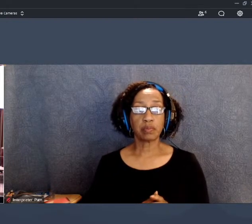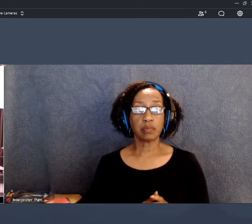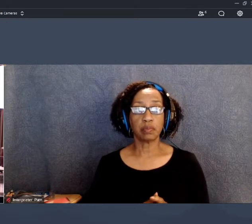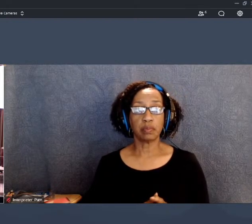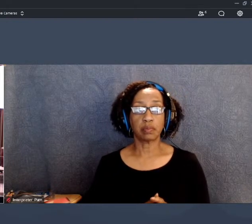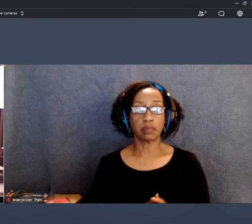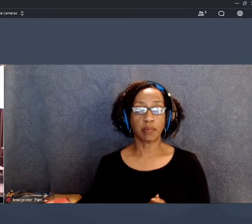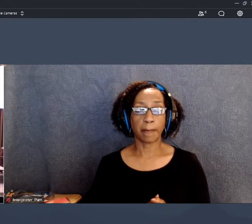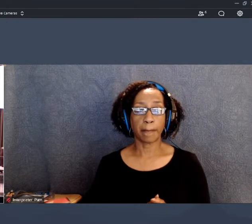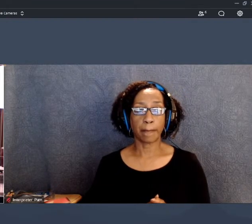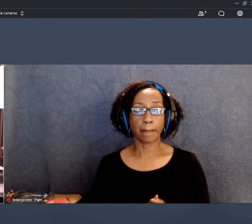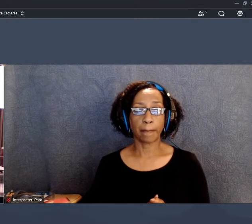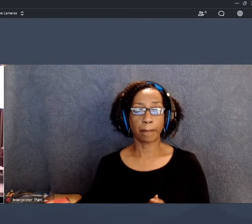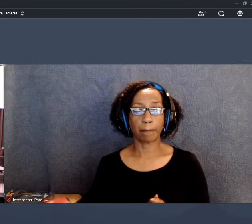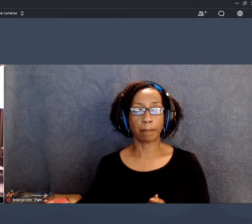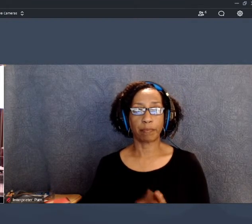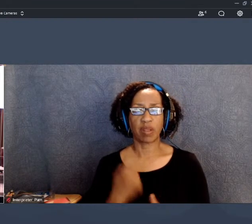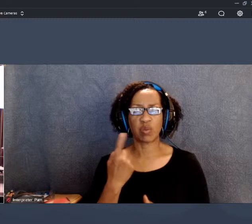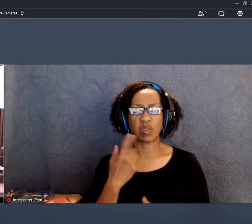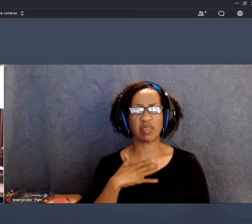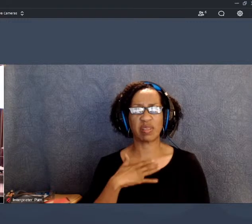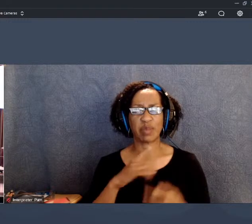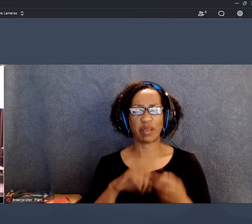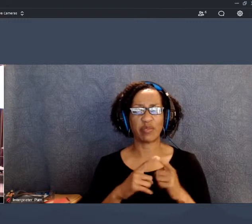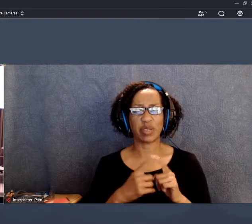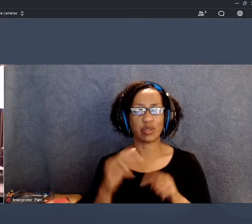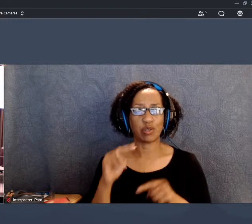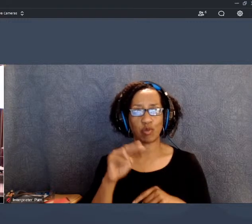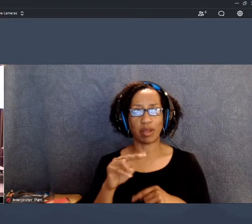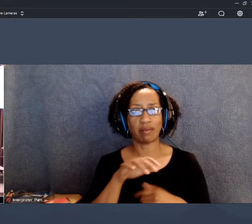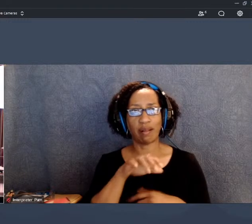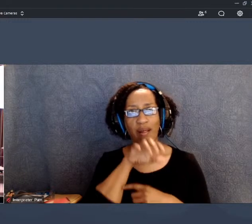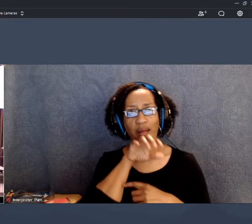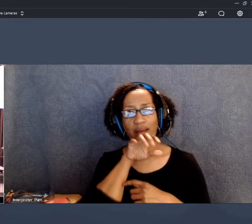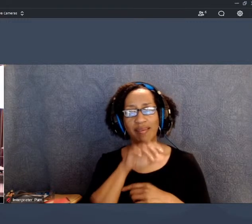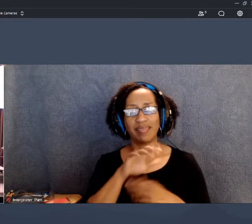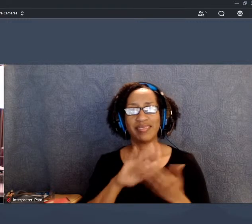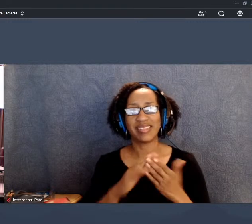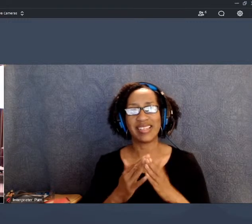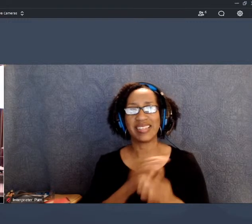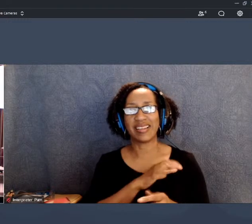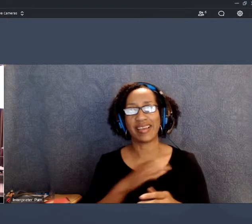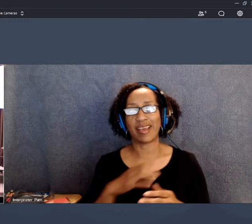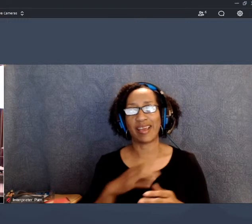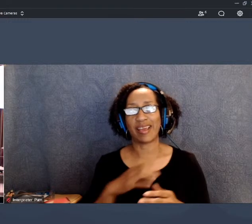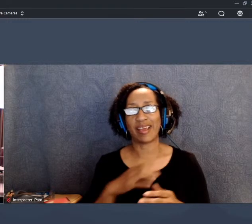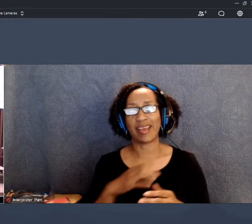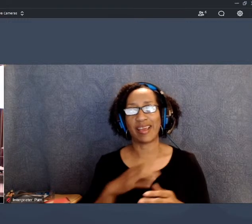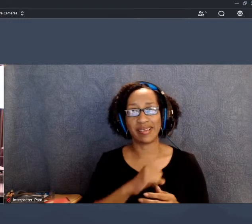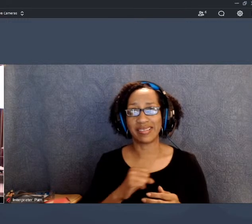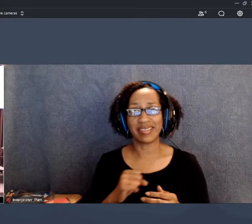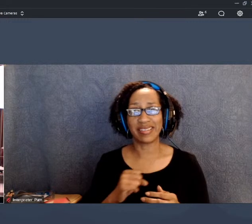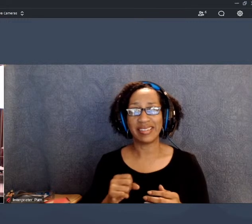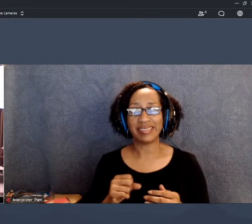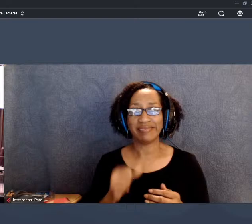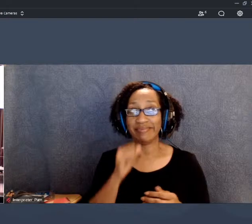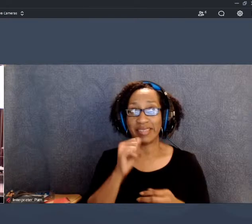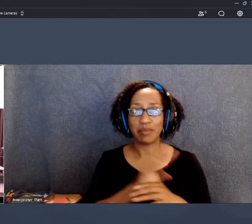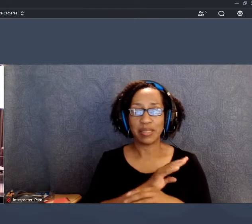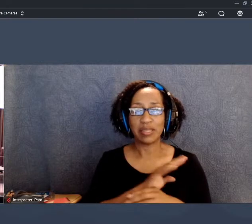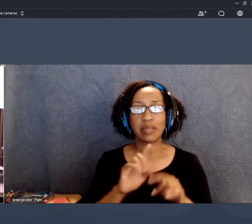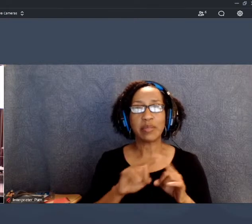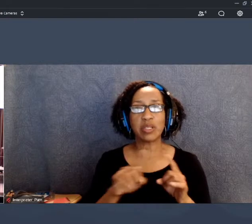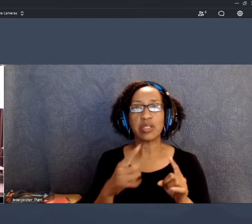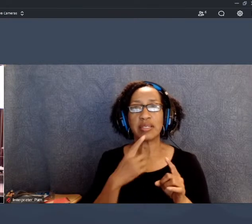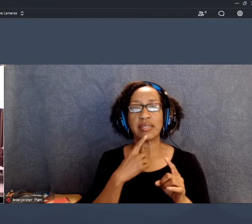I have a friend of mine who's watching, who I guess has nothing else to do than watch city council meetings. But one of the issues that she raises, our issue